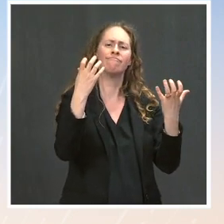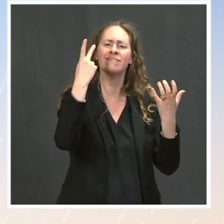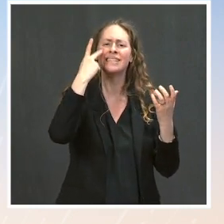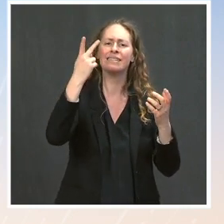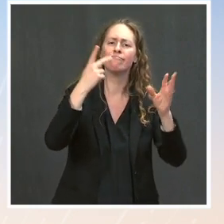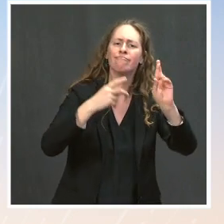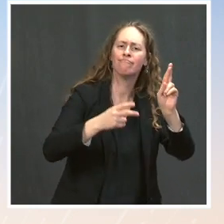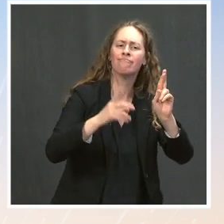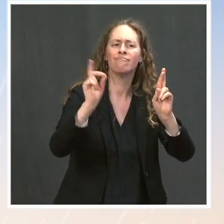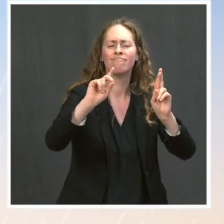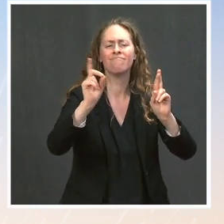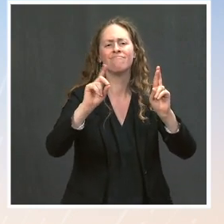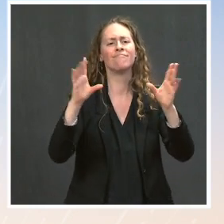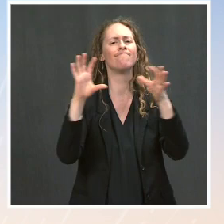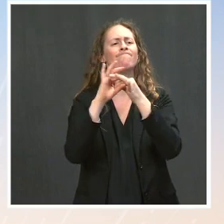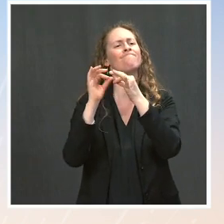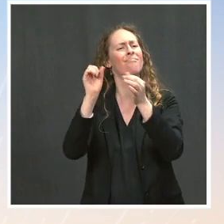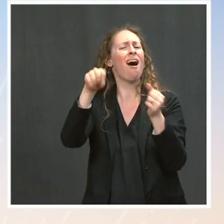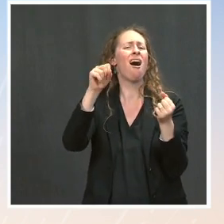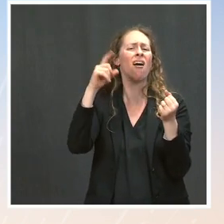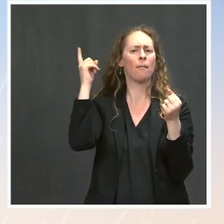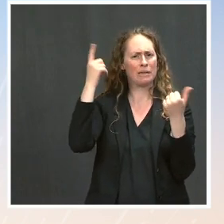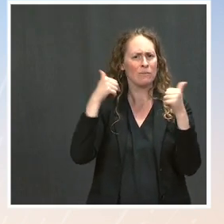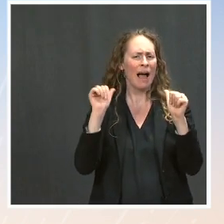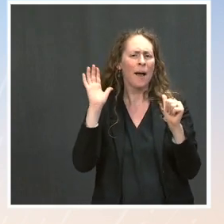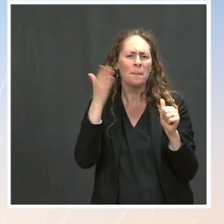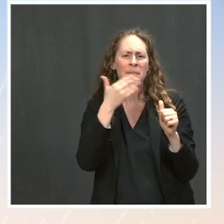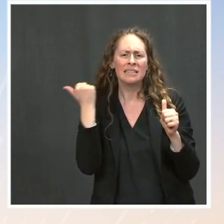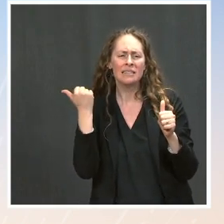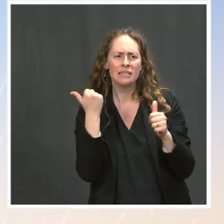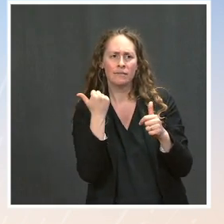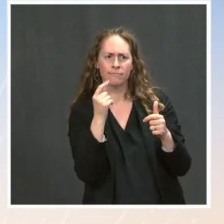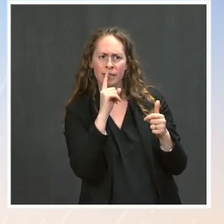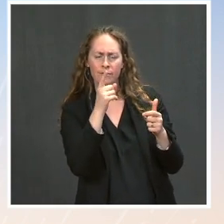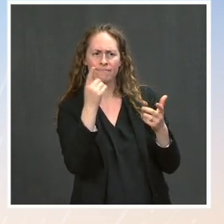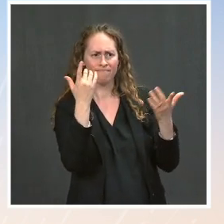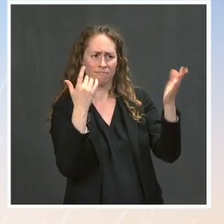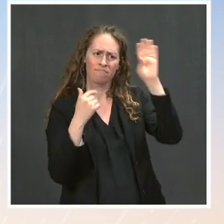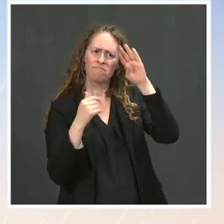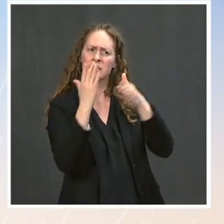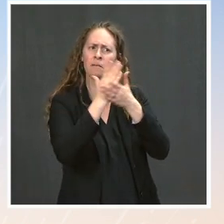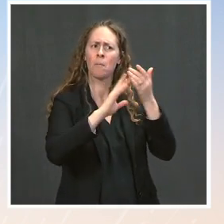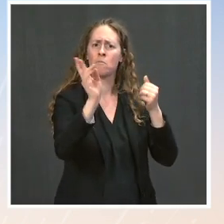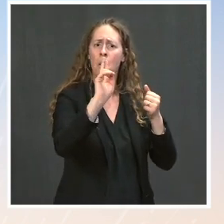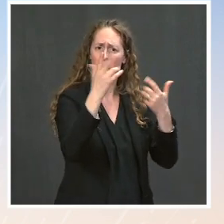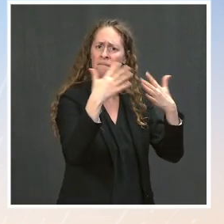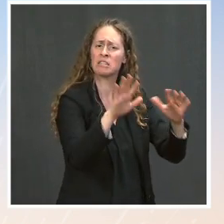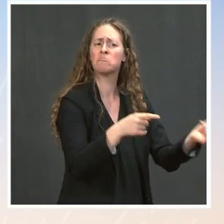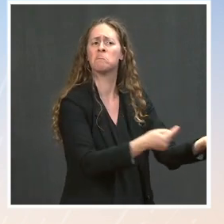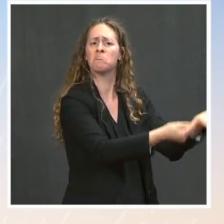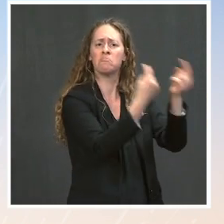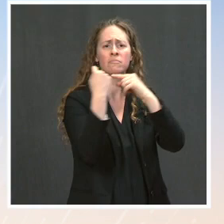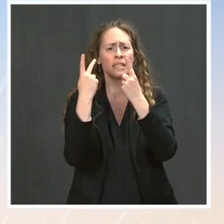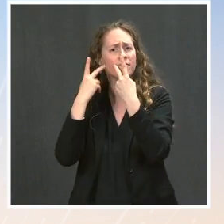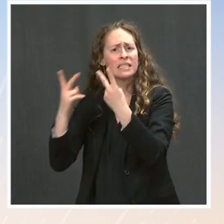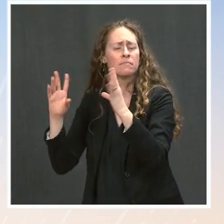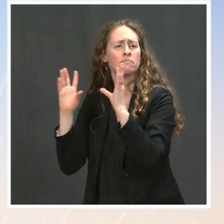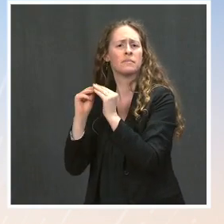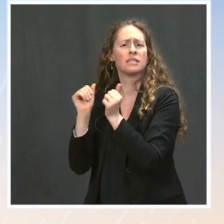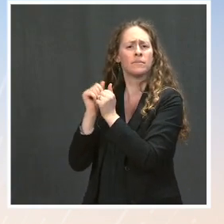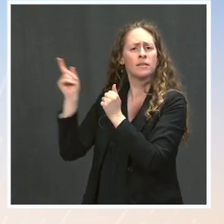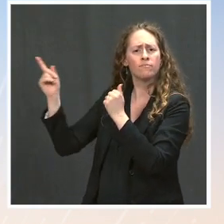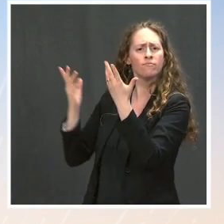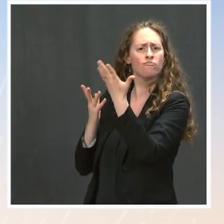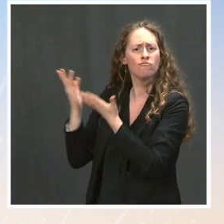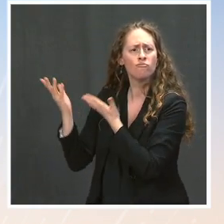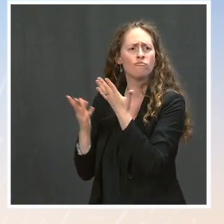absolutely doing everything he can to do that. He's had a number of Republicans down here to the Oval Office. He's looking for it. We're going to be reviewing their